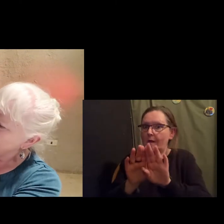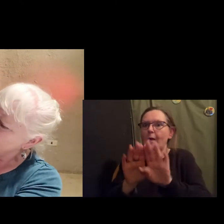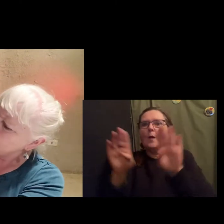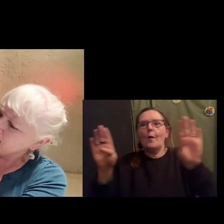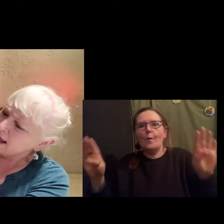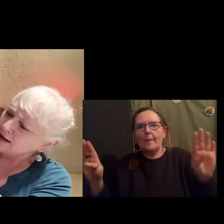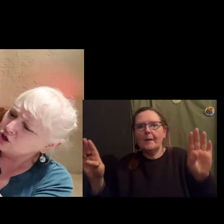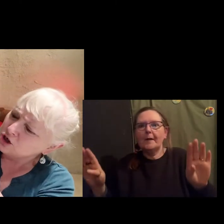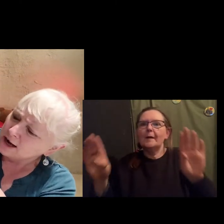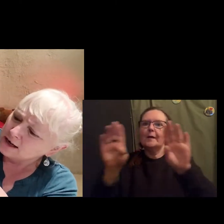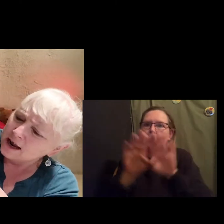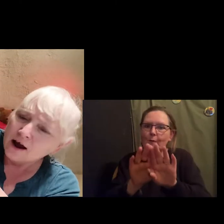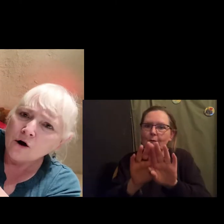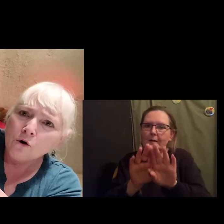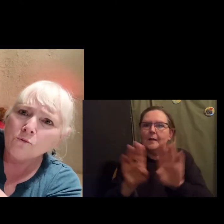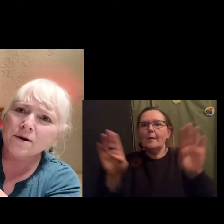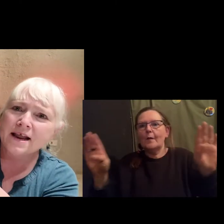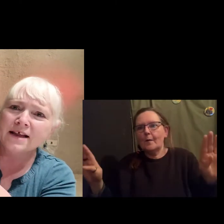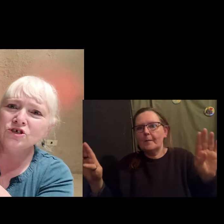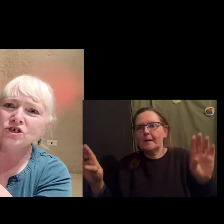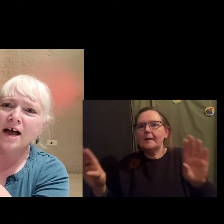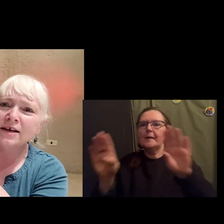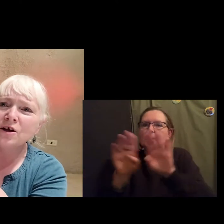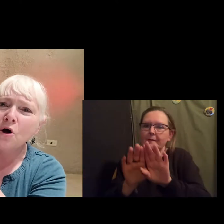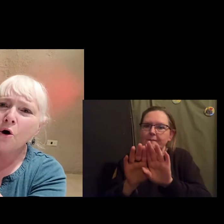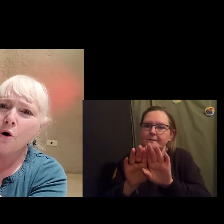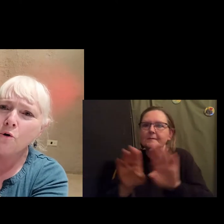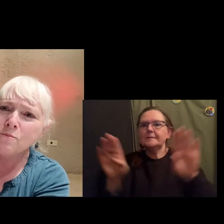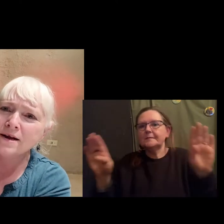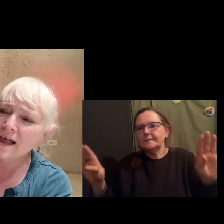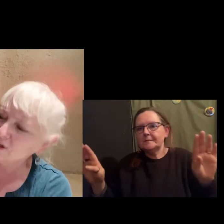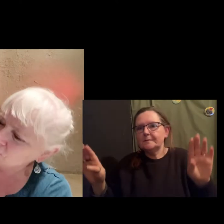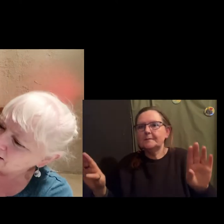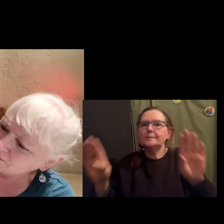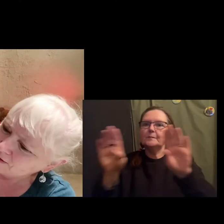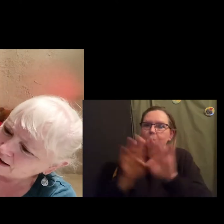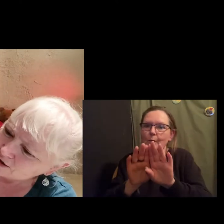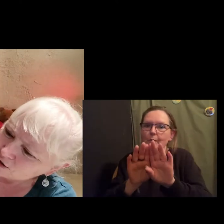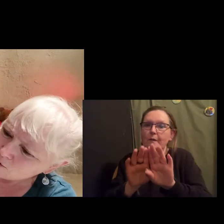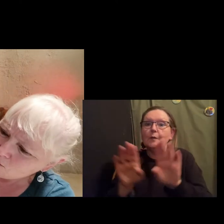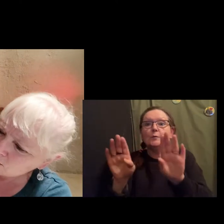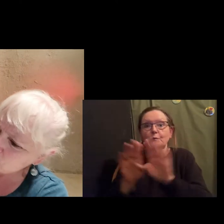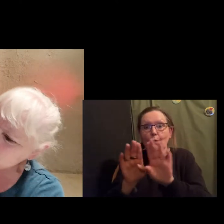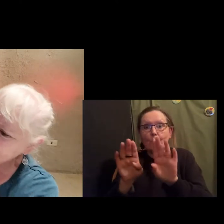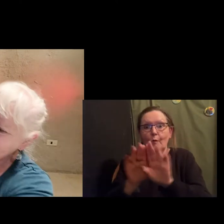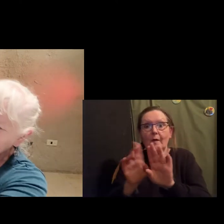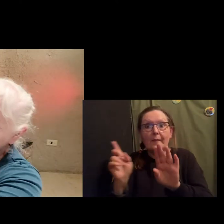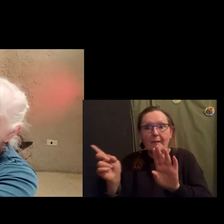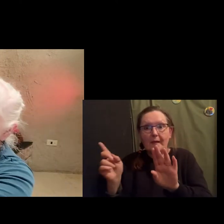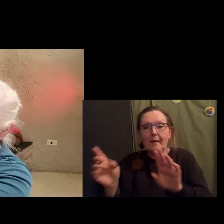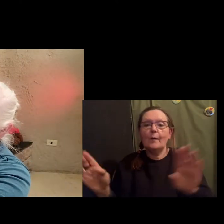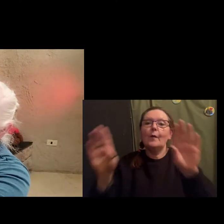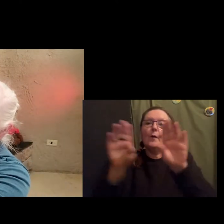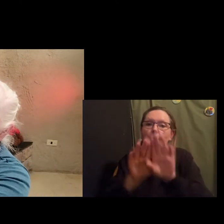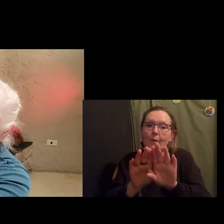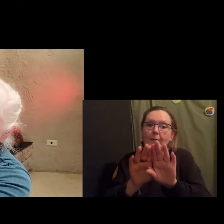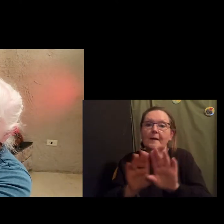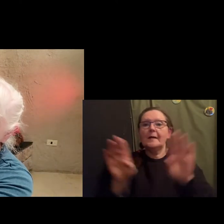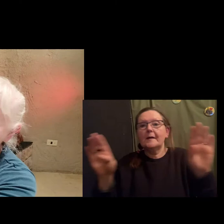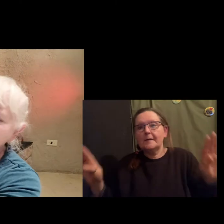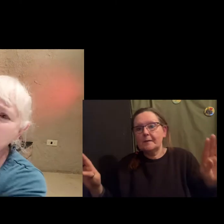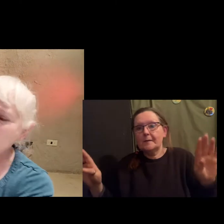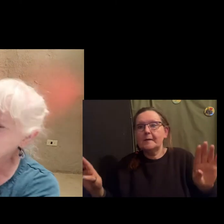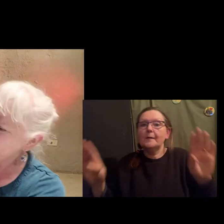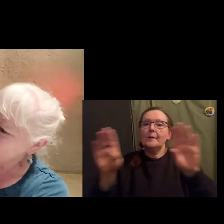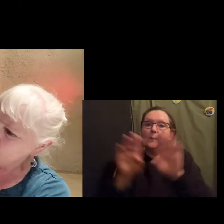go open and shut, open and shut, open and shut. The doors on the bus go open and